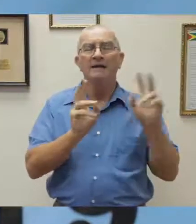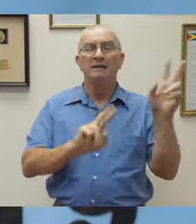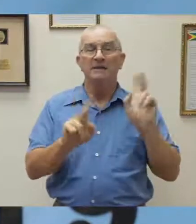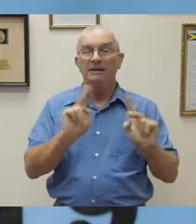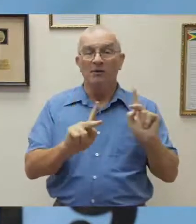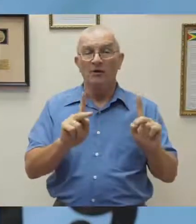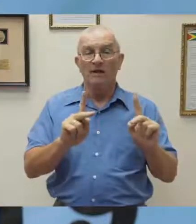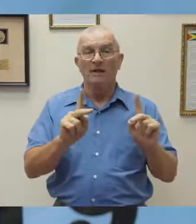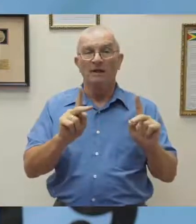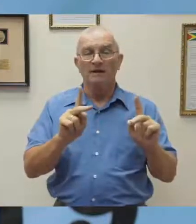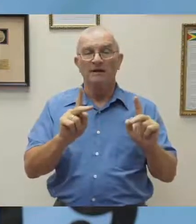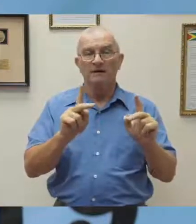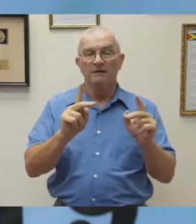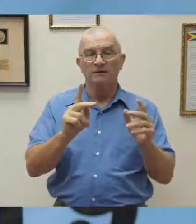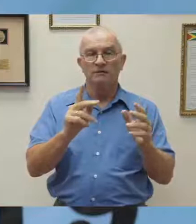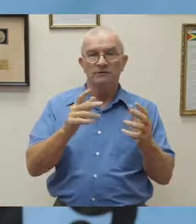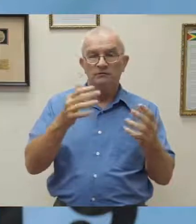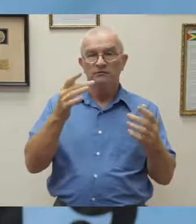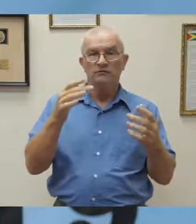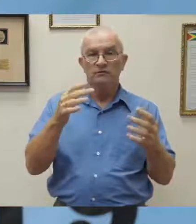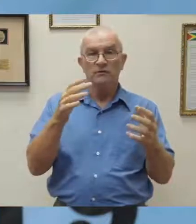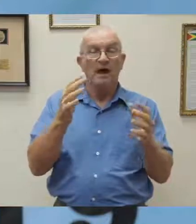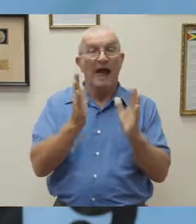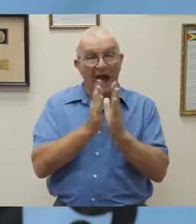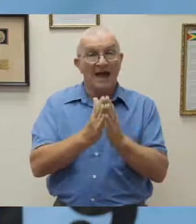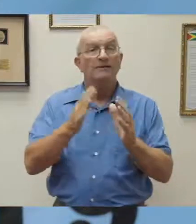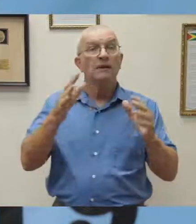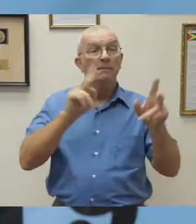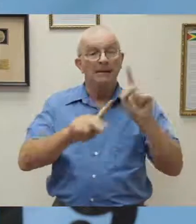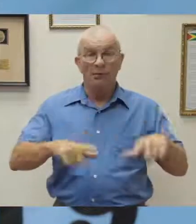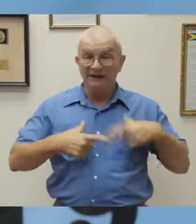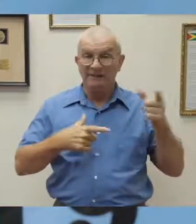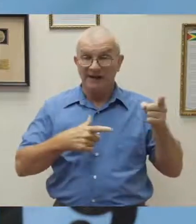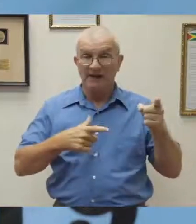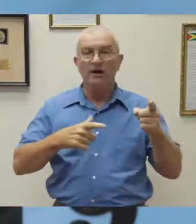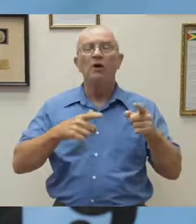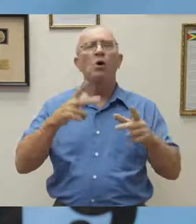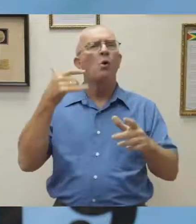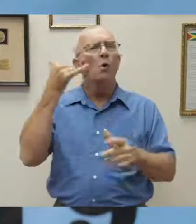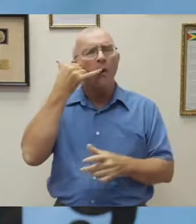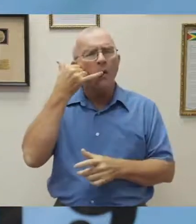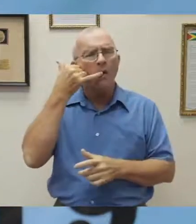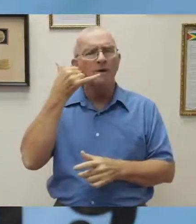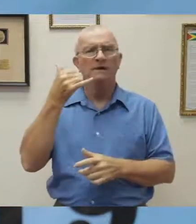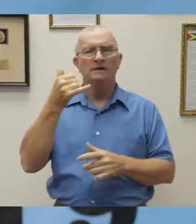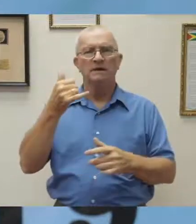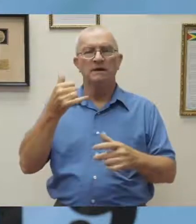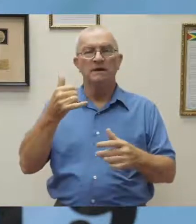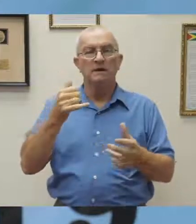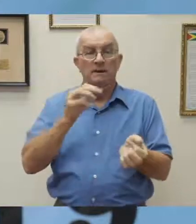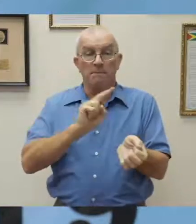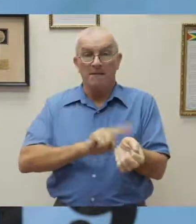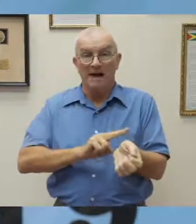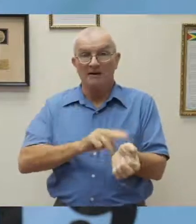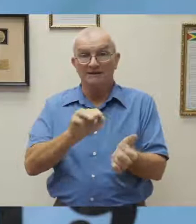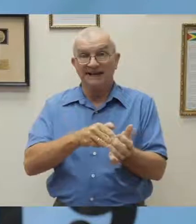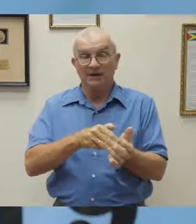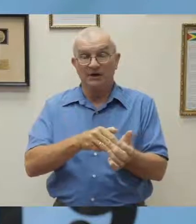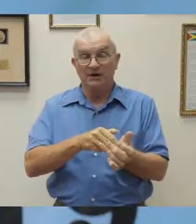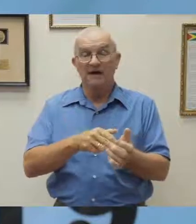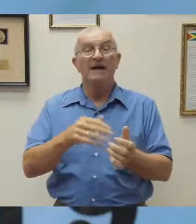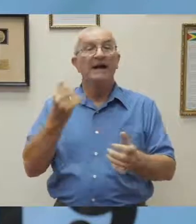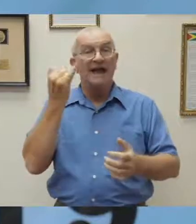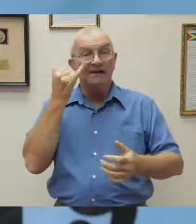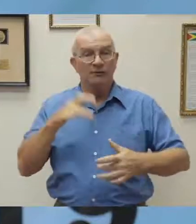to call the hotline if you present any sign or symptoms consistent with the